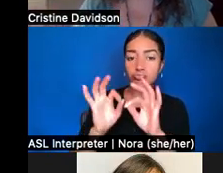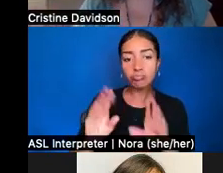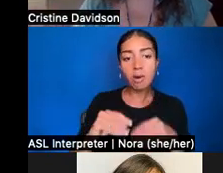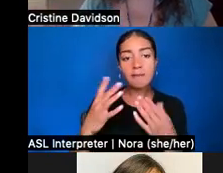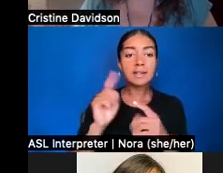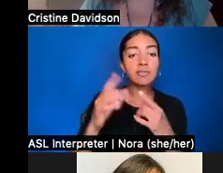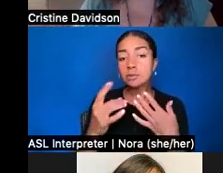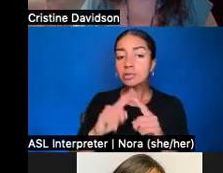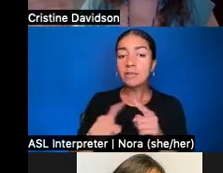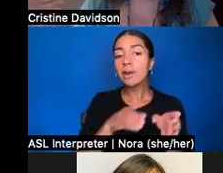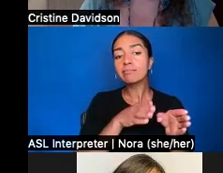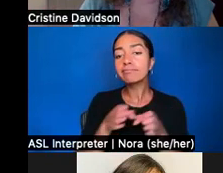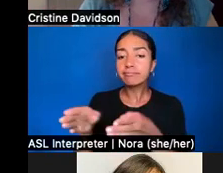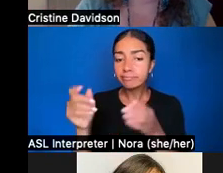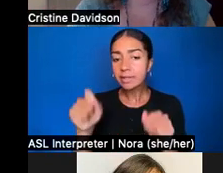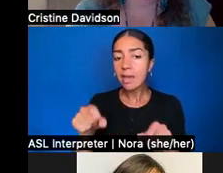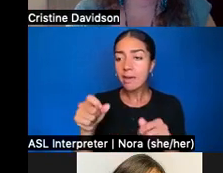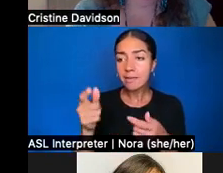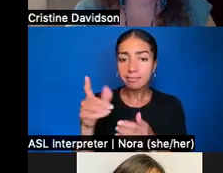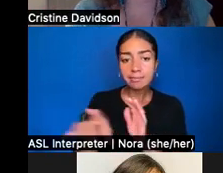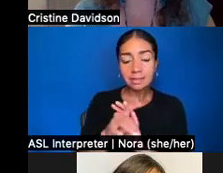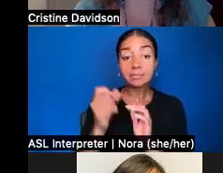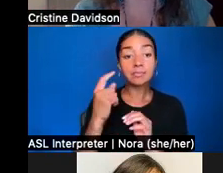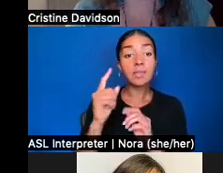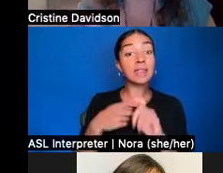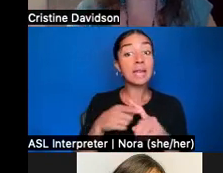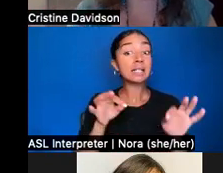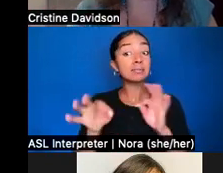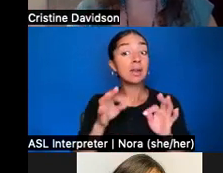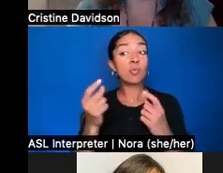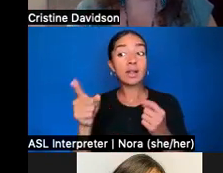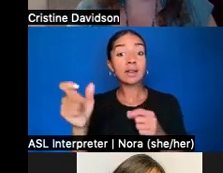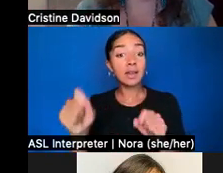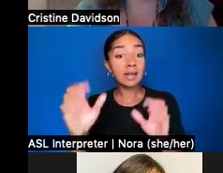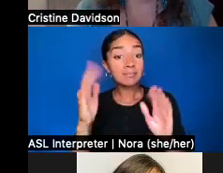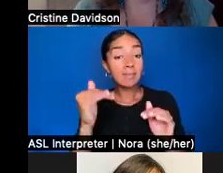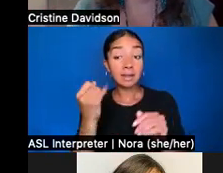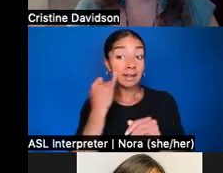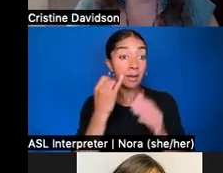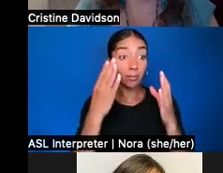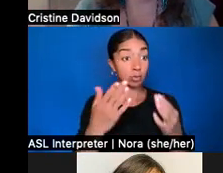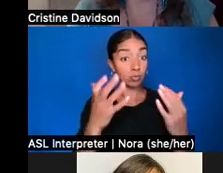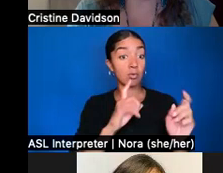about what to expect, right? If somebody wants to report to the police, what does that mean?